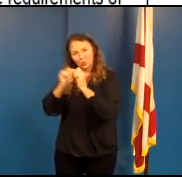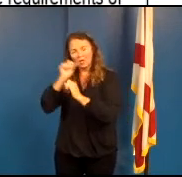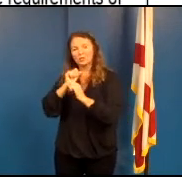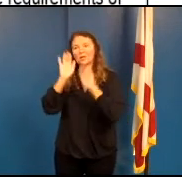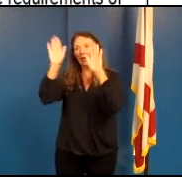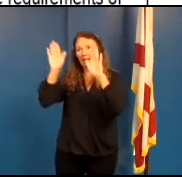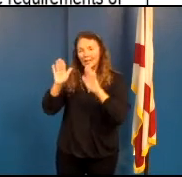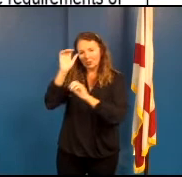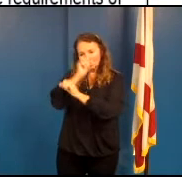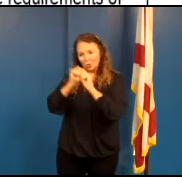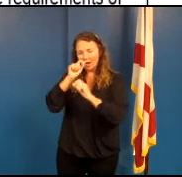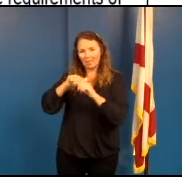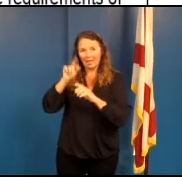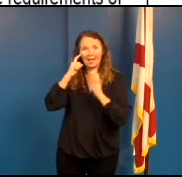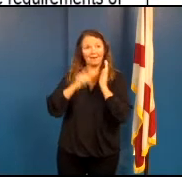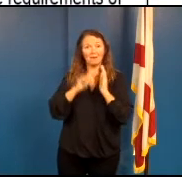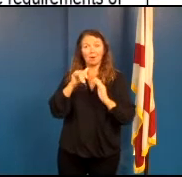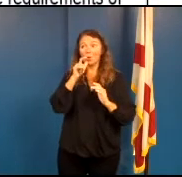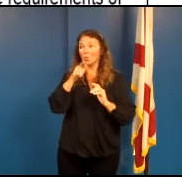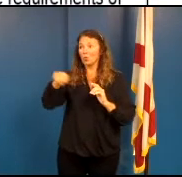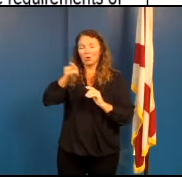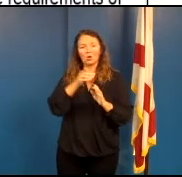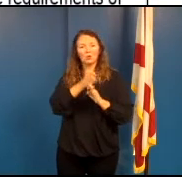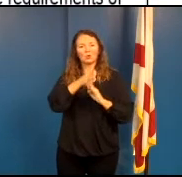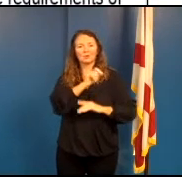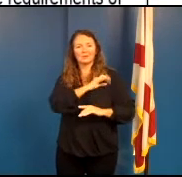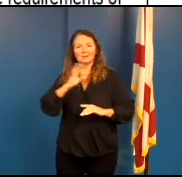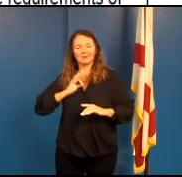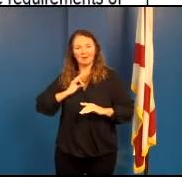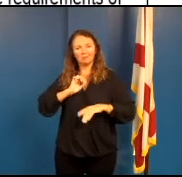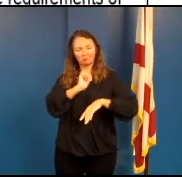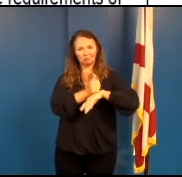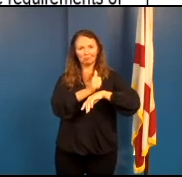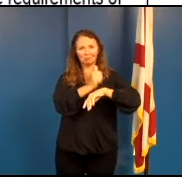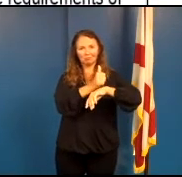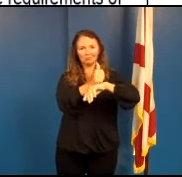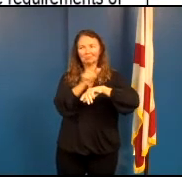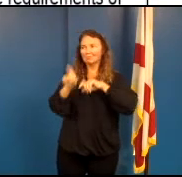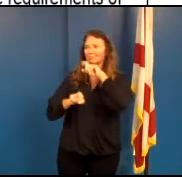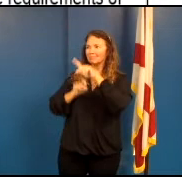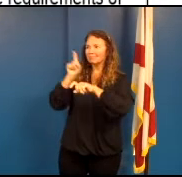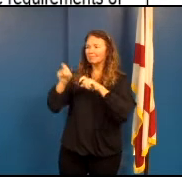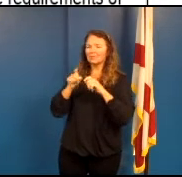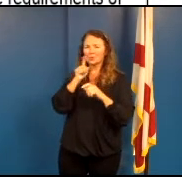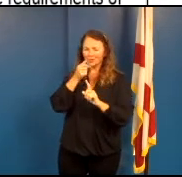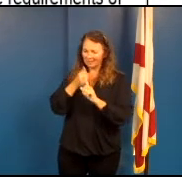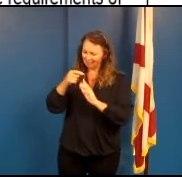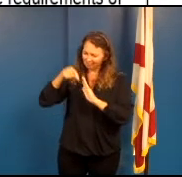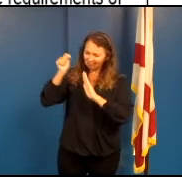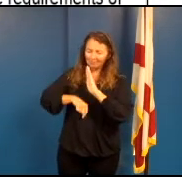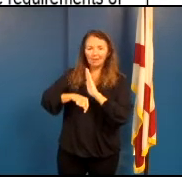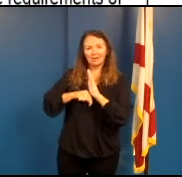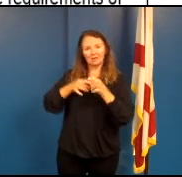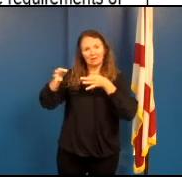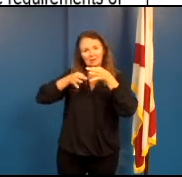excellence strategies identified by the career staff. And it just gives you a little bit of an idea of the kind of rich and in-depth